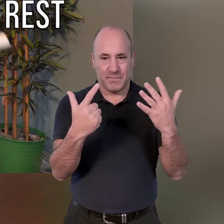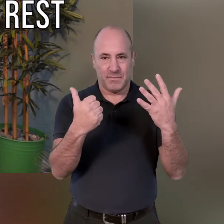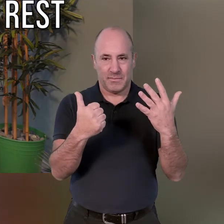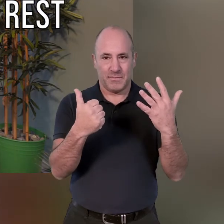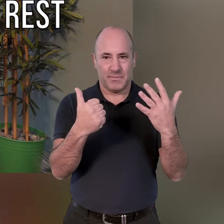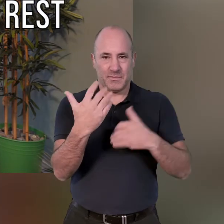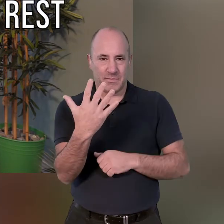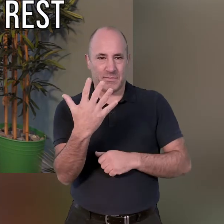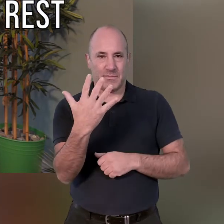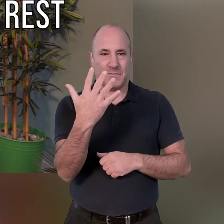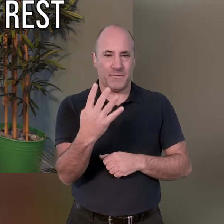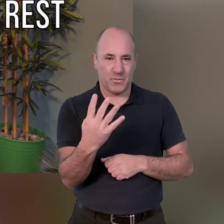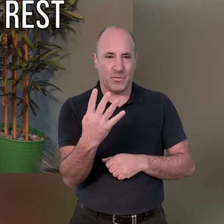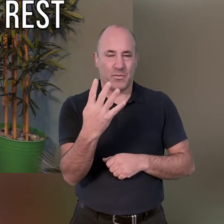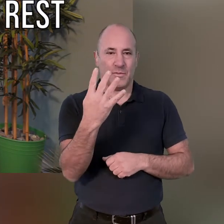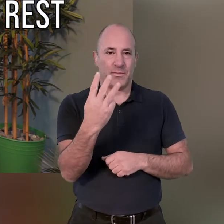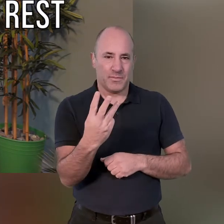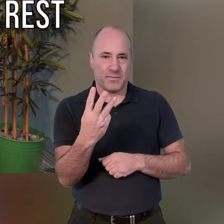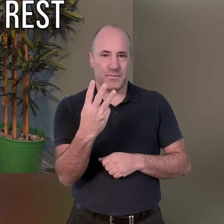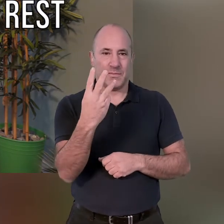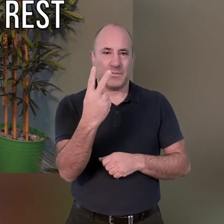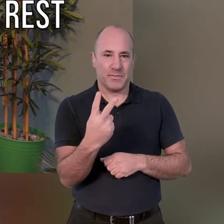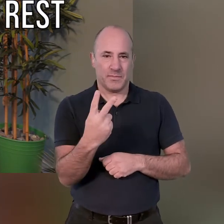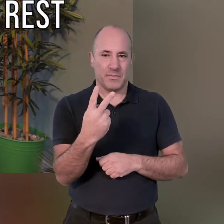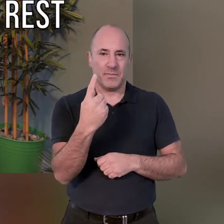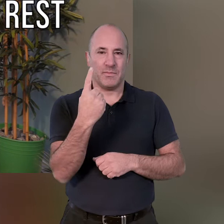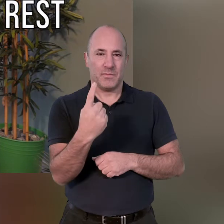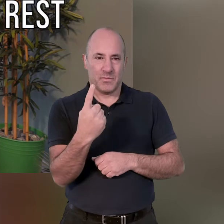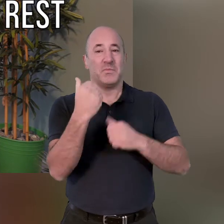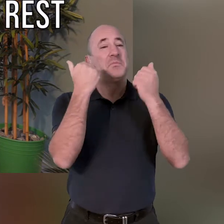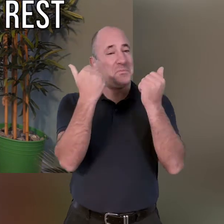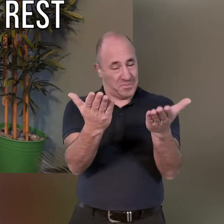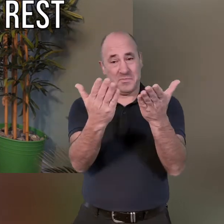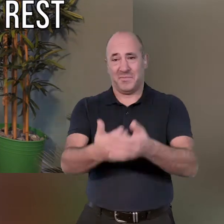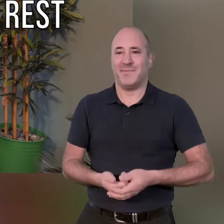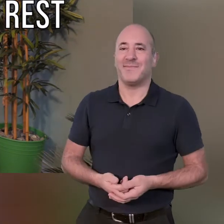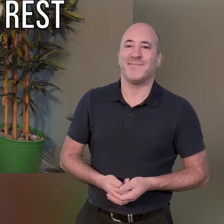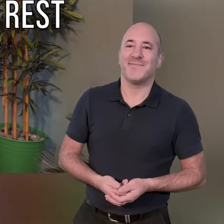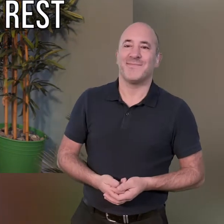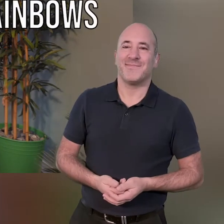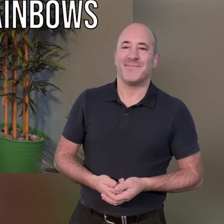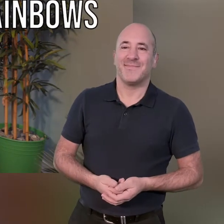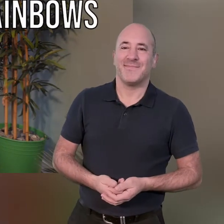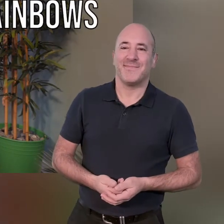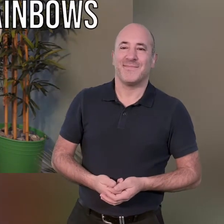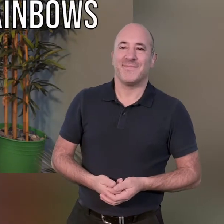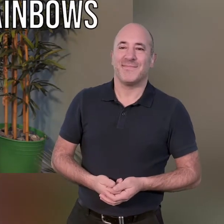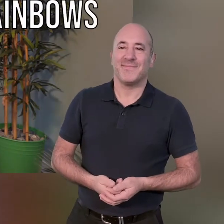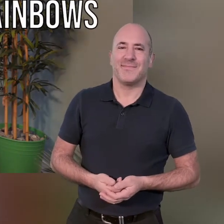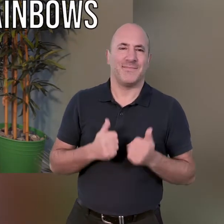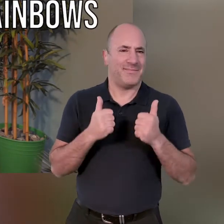6, 5, 4, 3, 2, 1. Off we go.